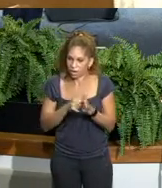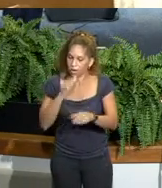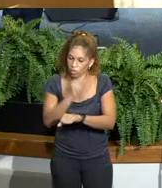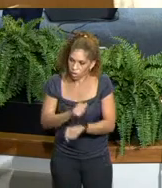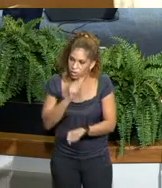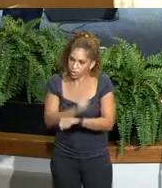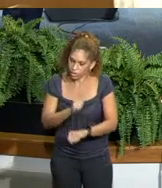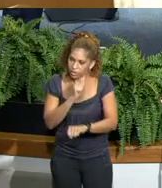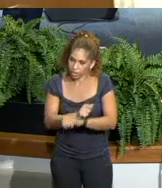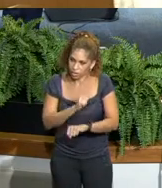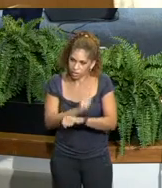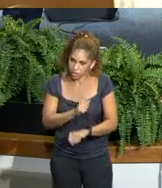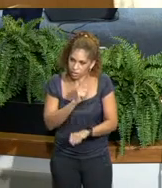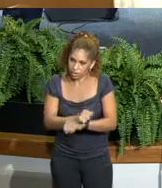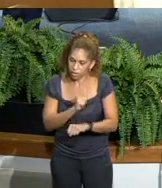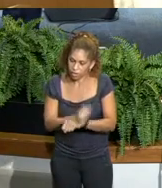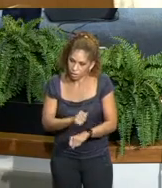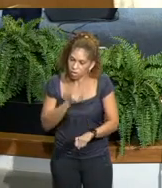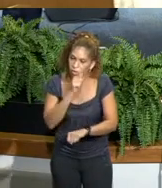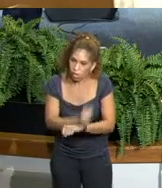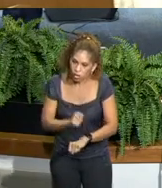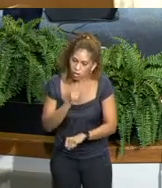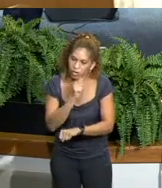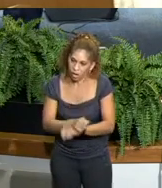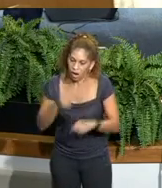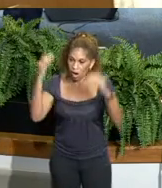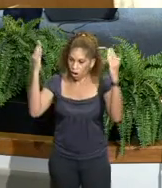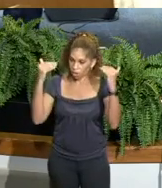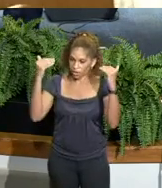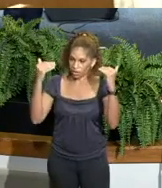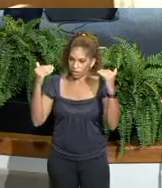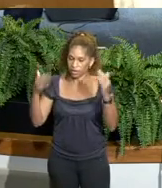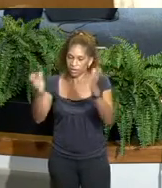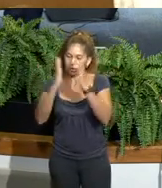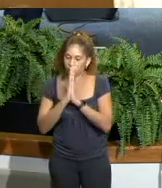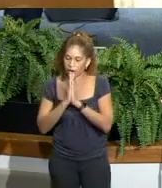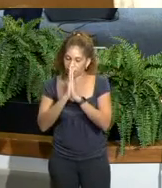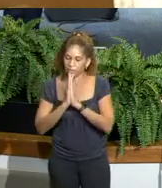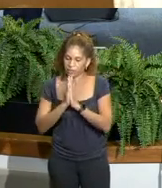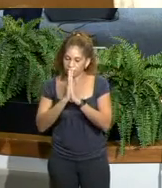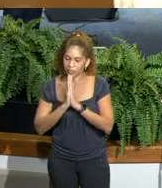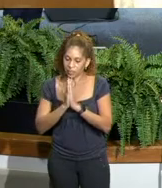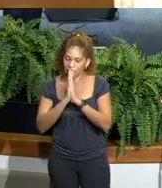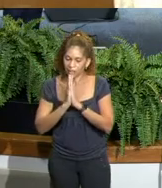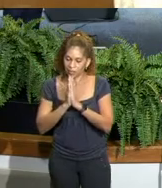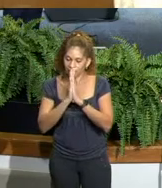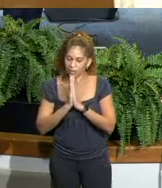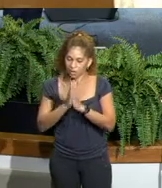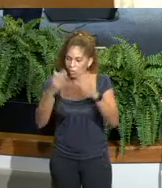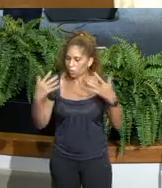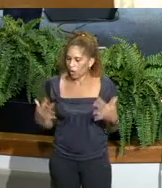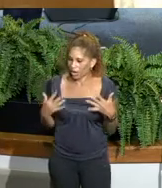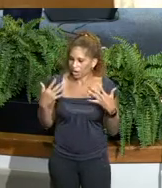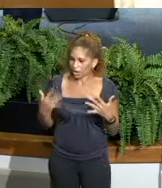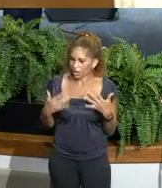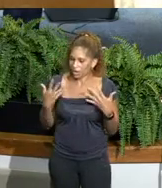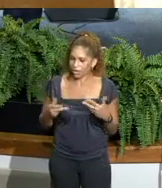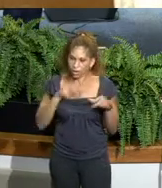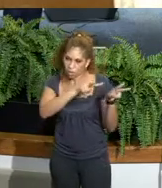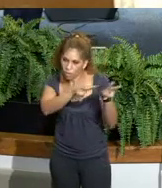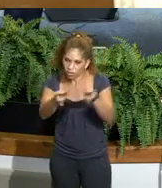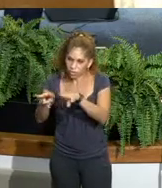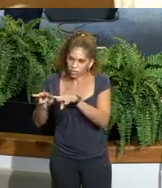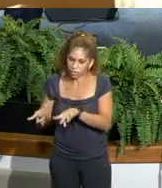Working, toiling, hoping, praying, waiting,